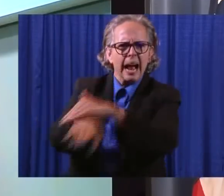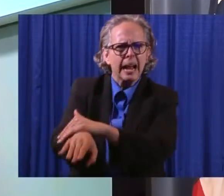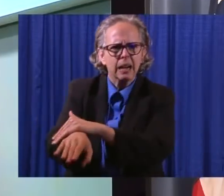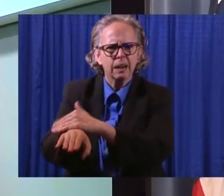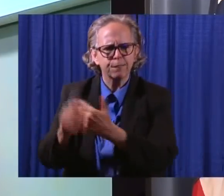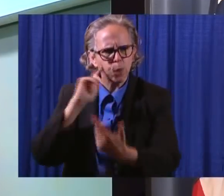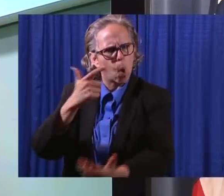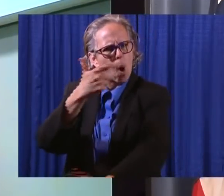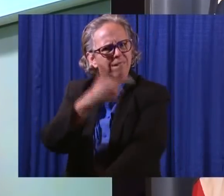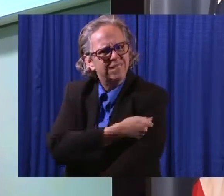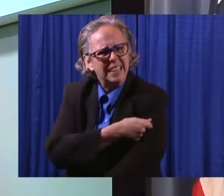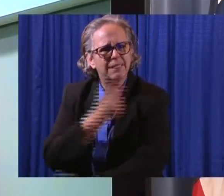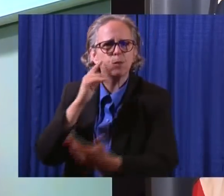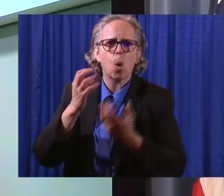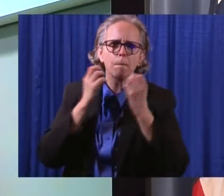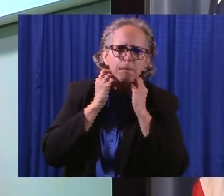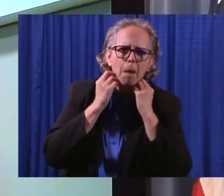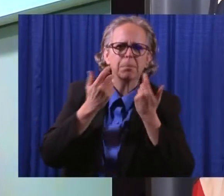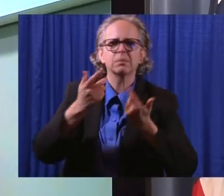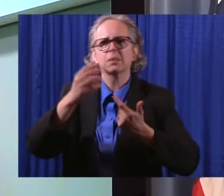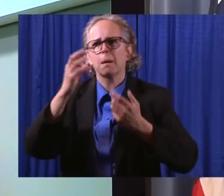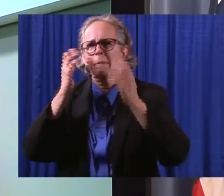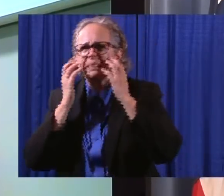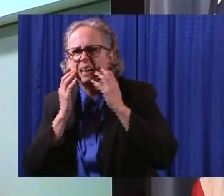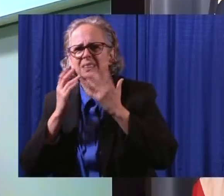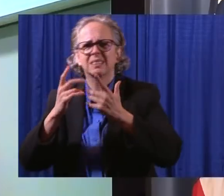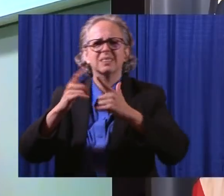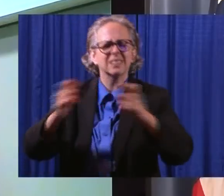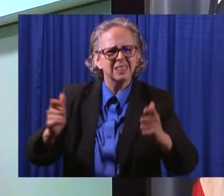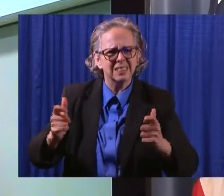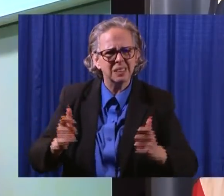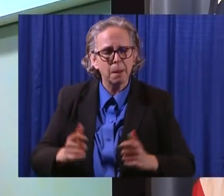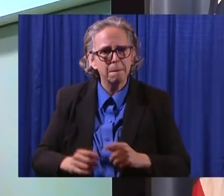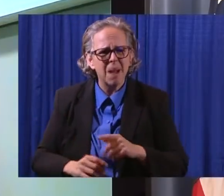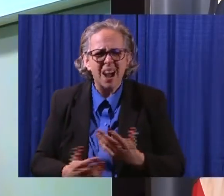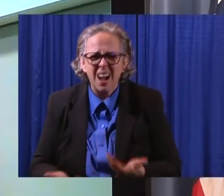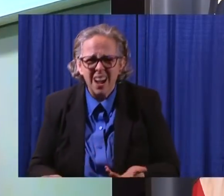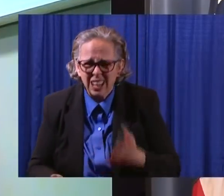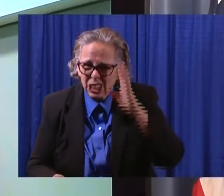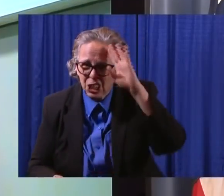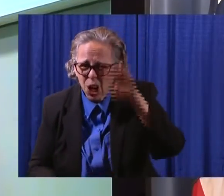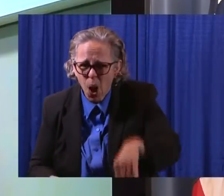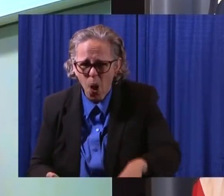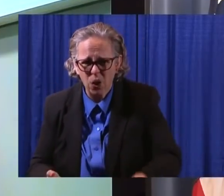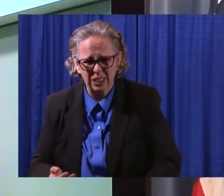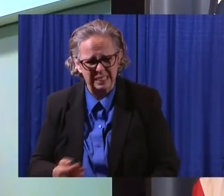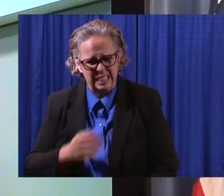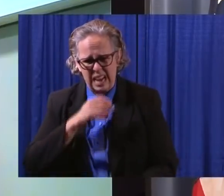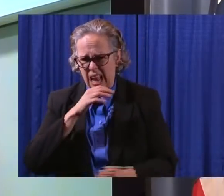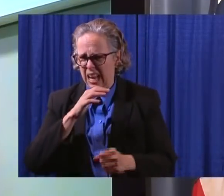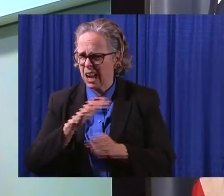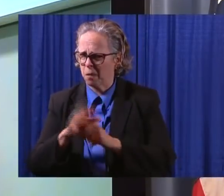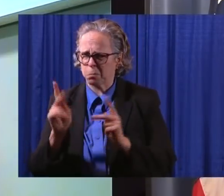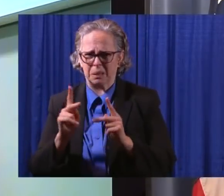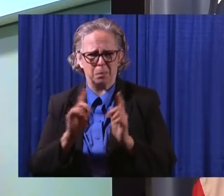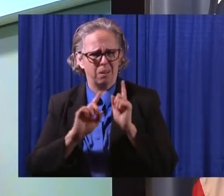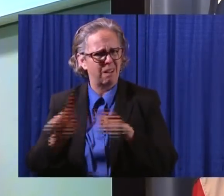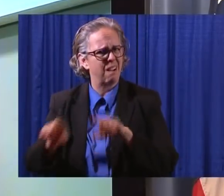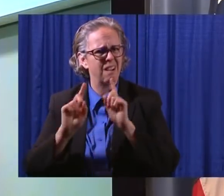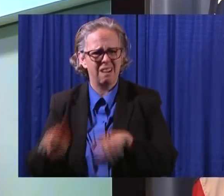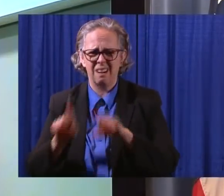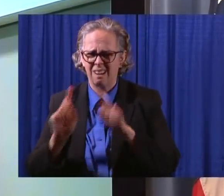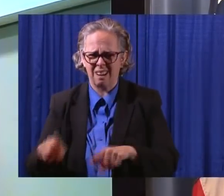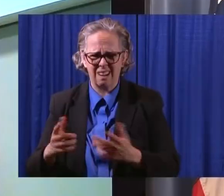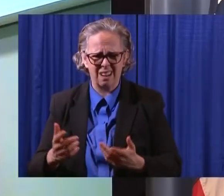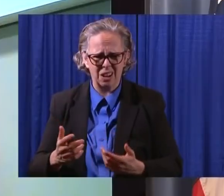we also know is that that's not enough. There's a large gap as new children age into needing these vaccines, and